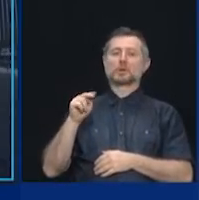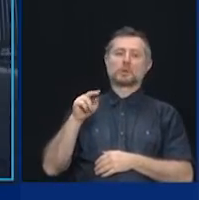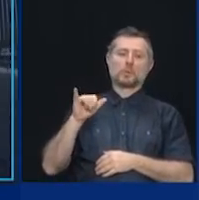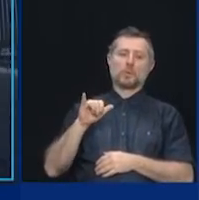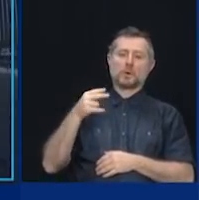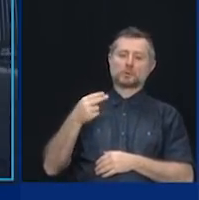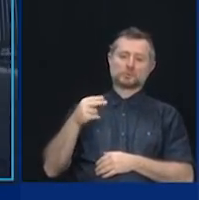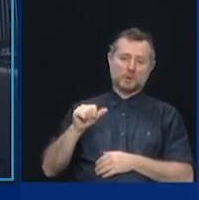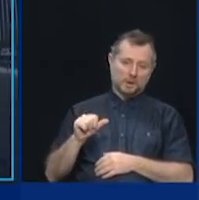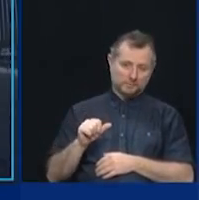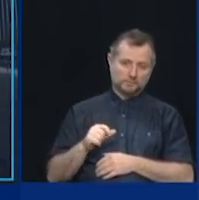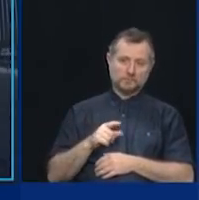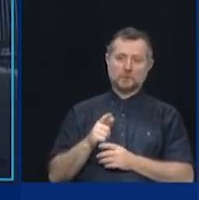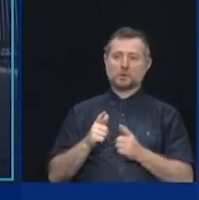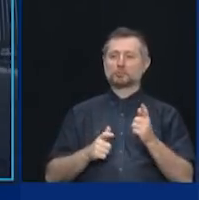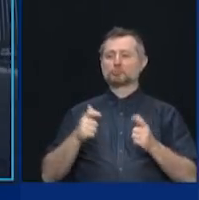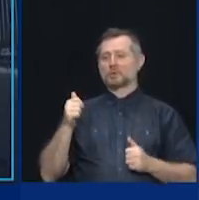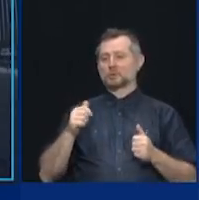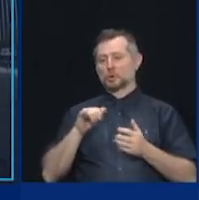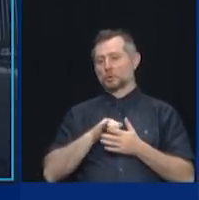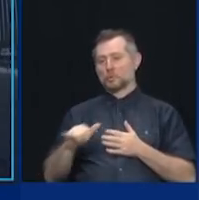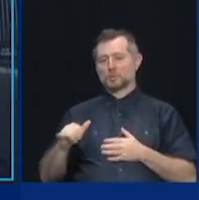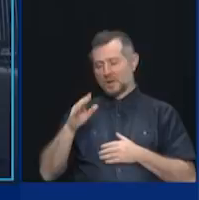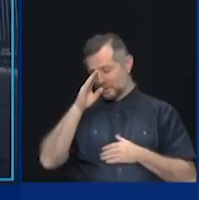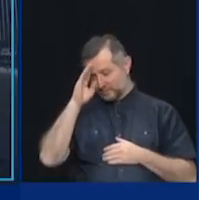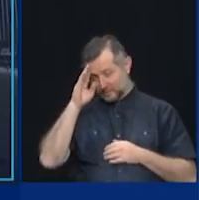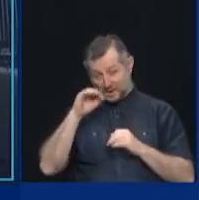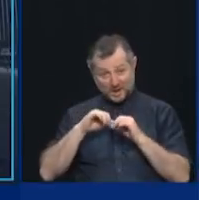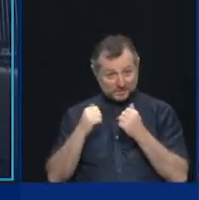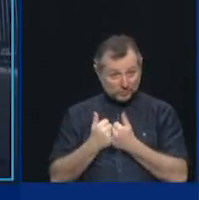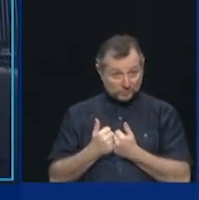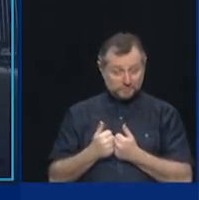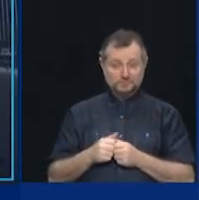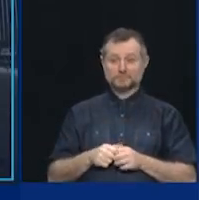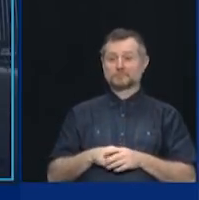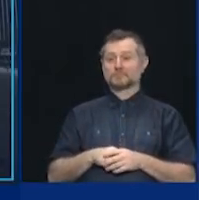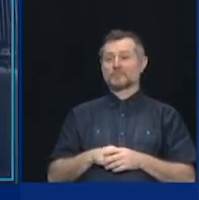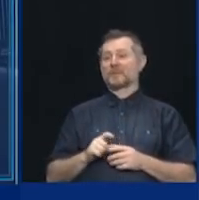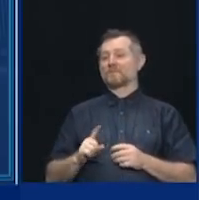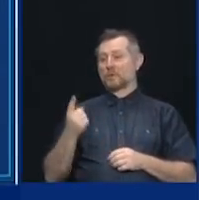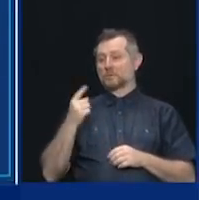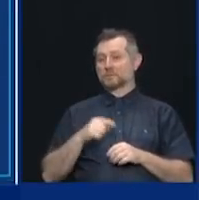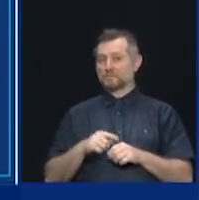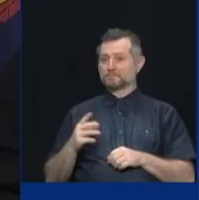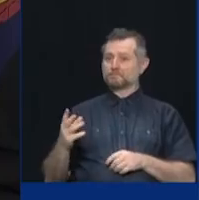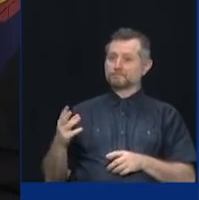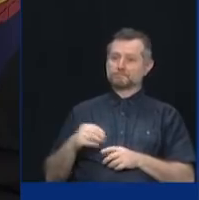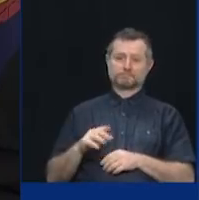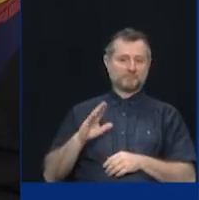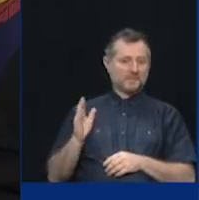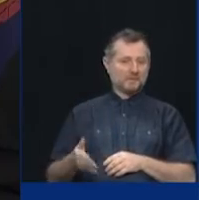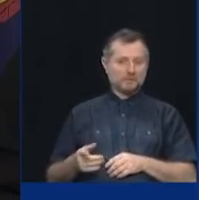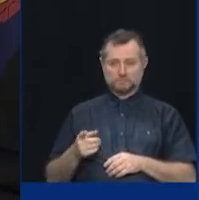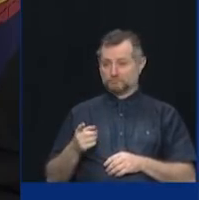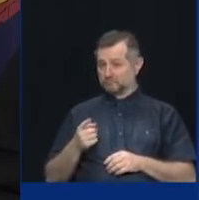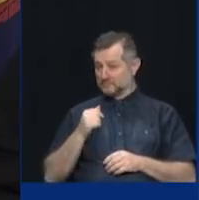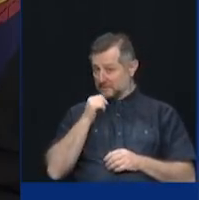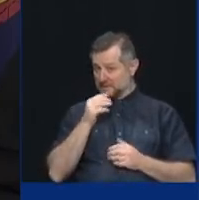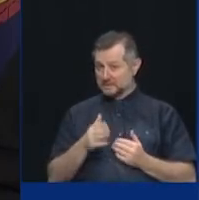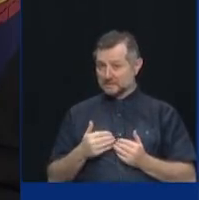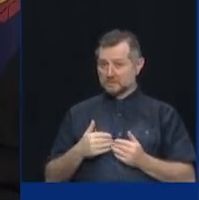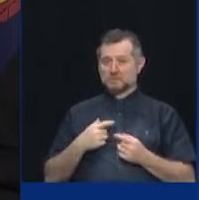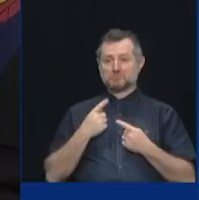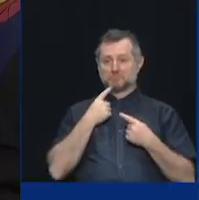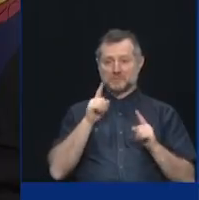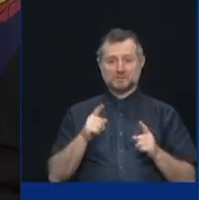Association. This is the first time we've done this. It was hard, but we did it. And we're going to sign the bill,